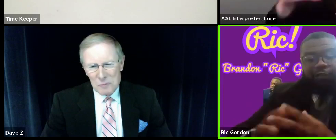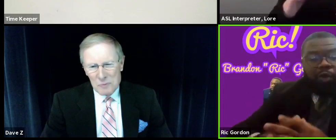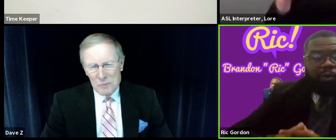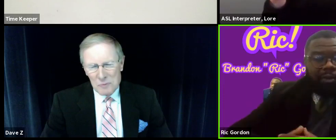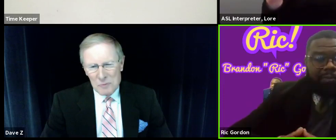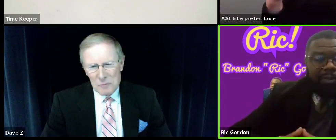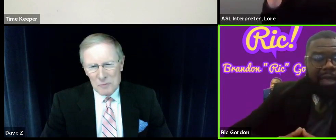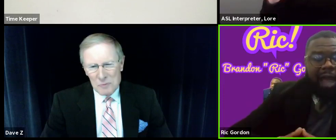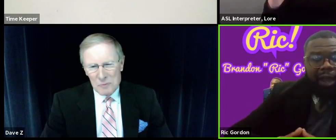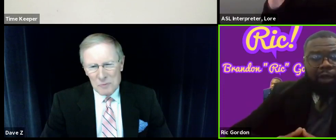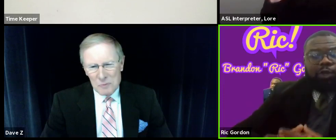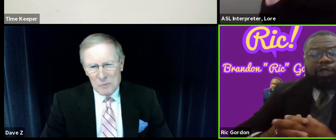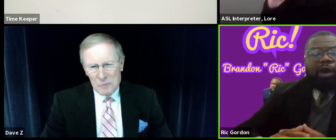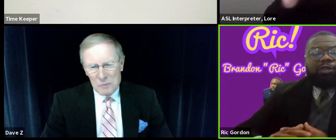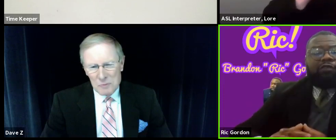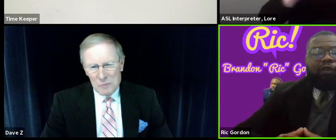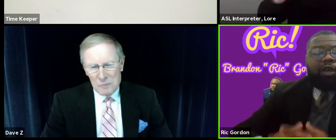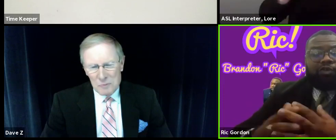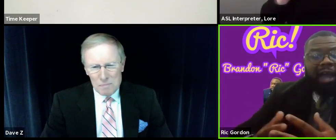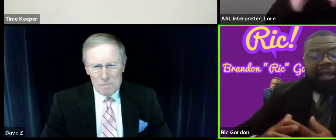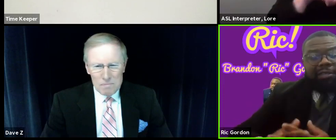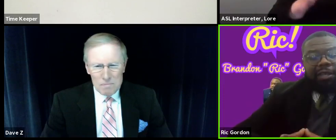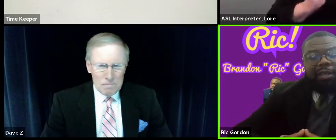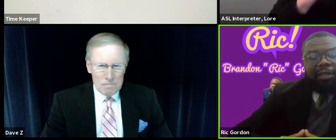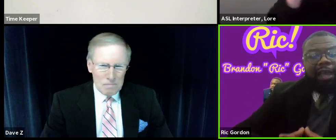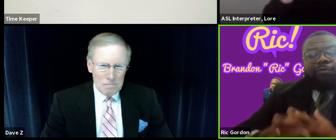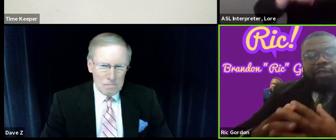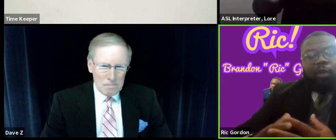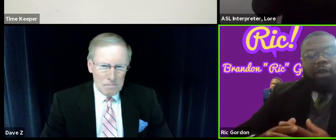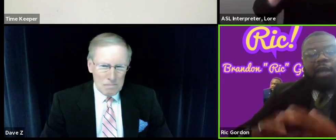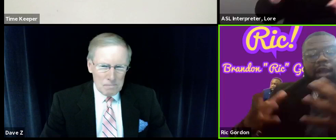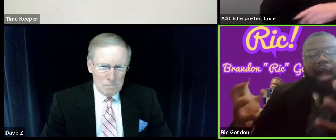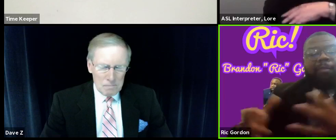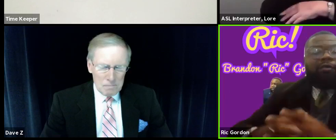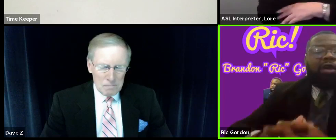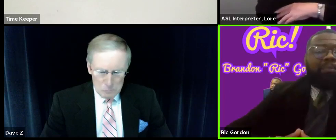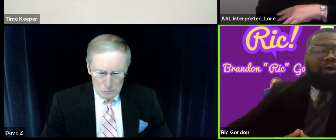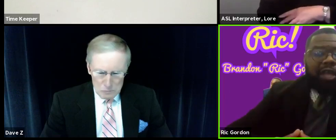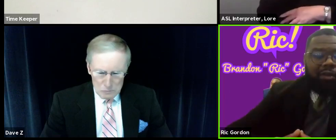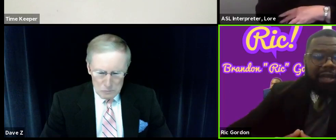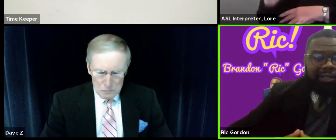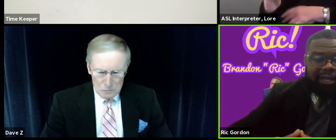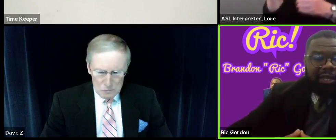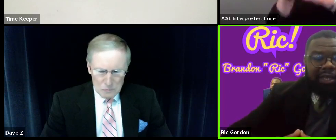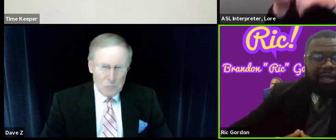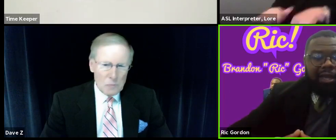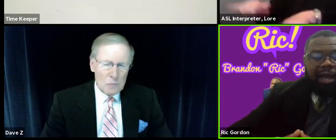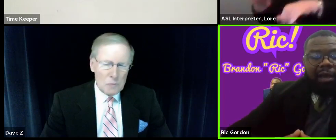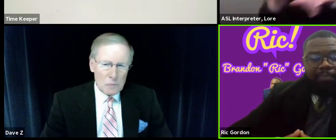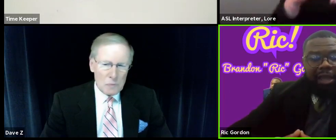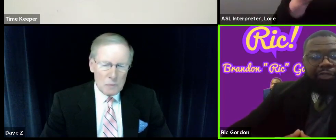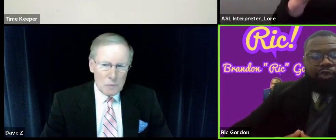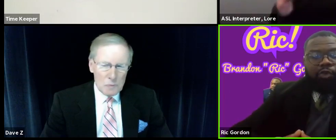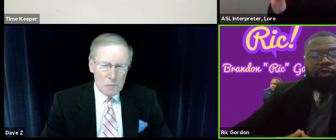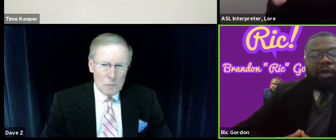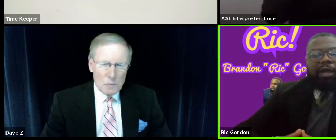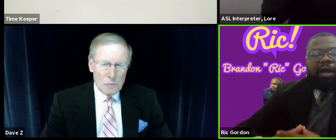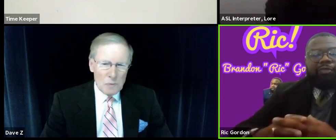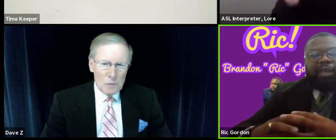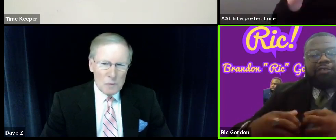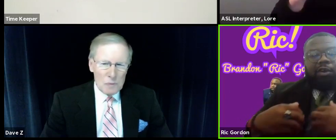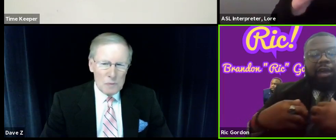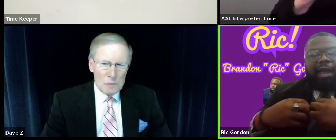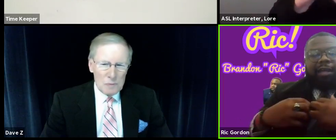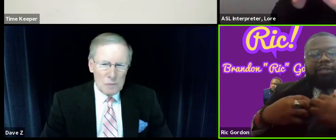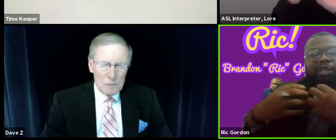to name a few. I also sponsored various rallies that have dealt with common ground building here in our city, be it through